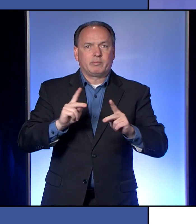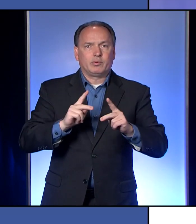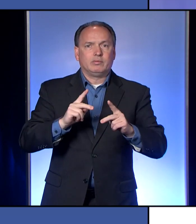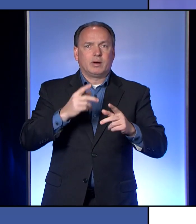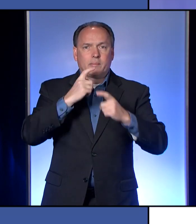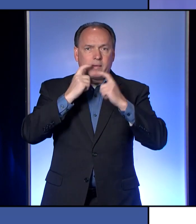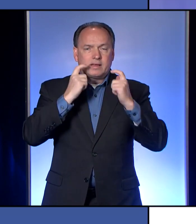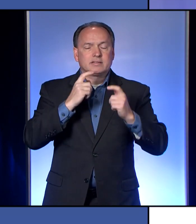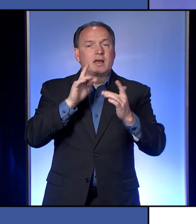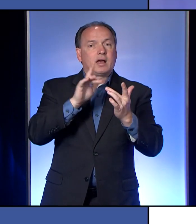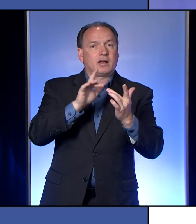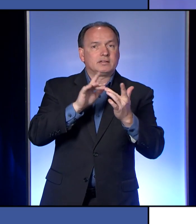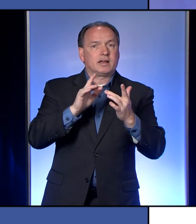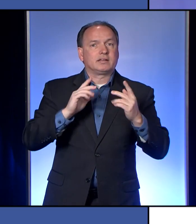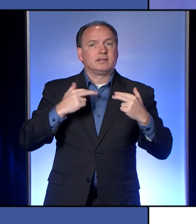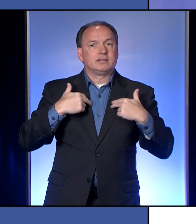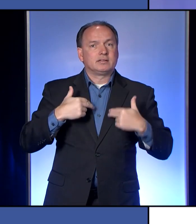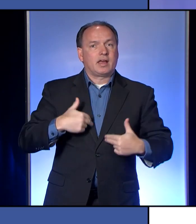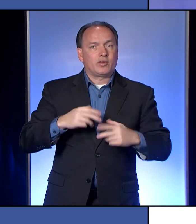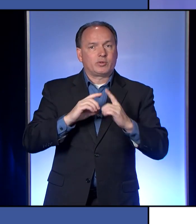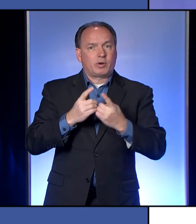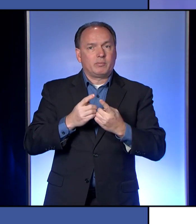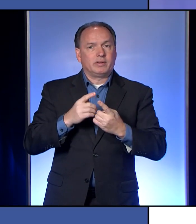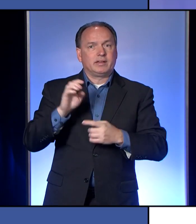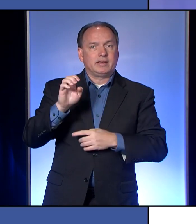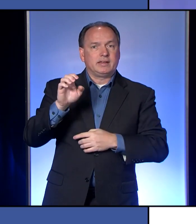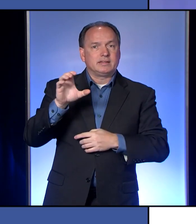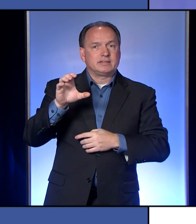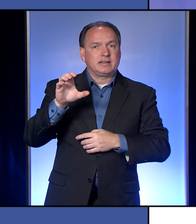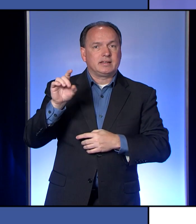contact the Erie County Health Department at